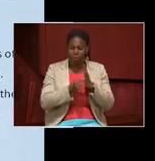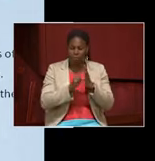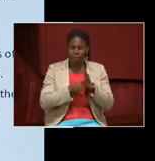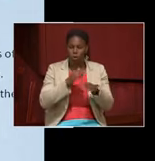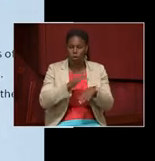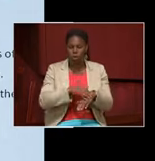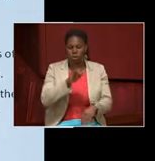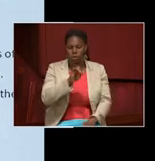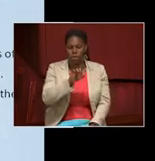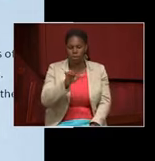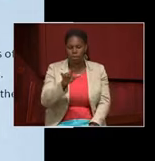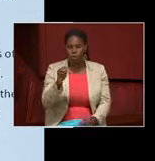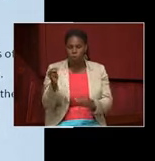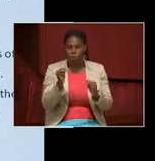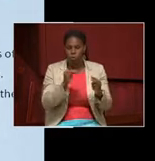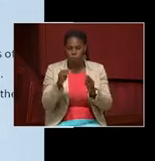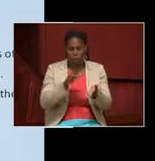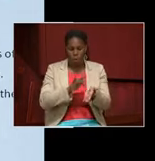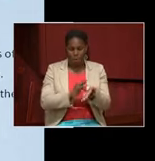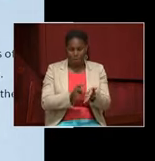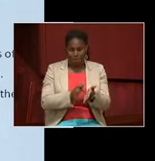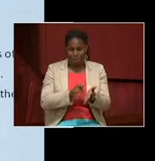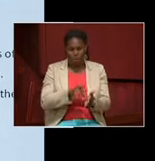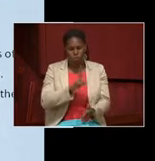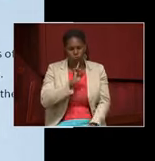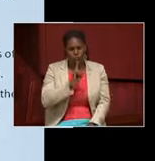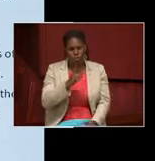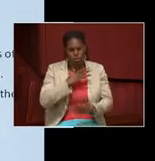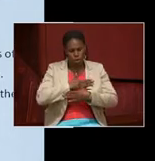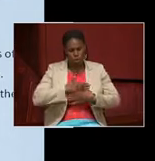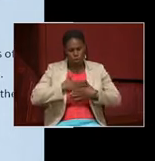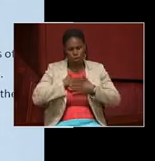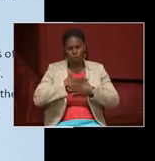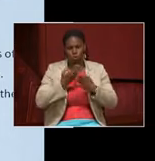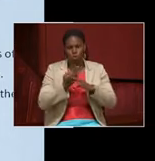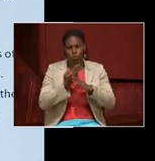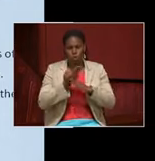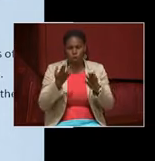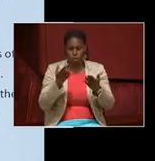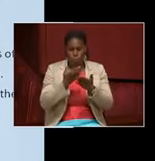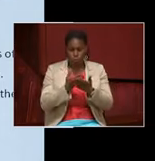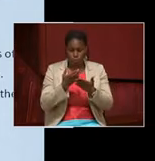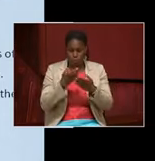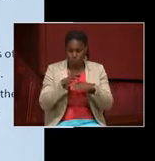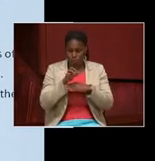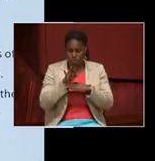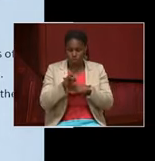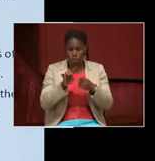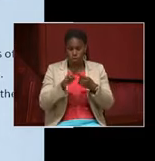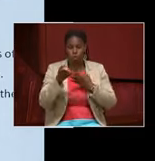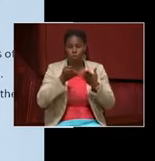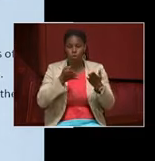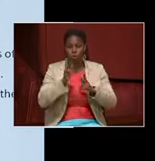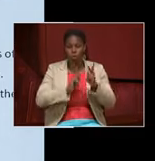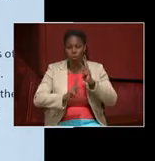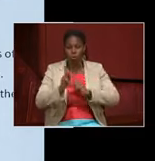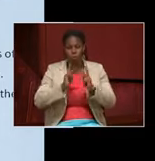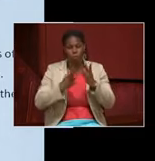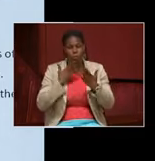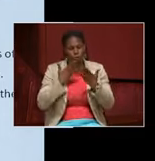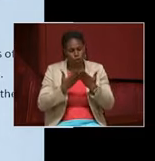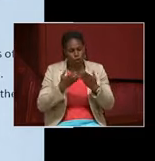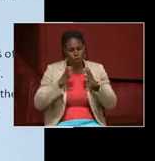War medicine. She thoroughly enjoys using her reference expertise to serve the public and considers good